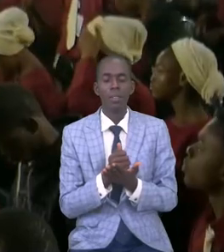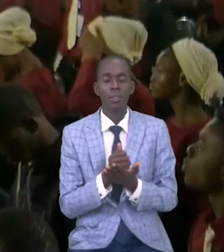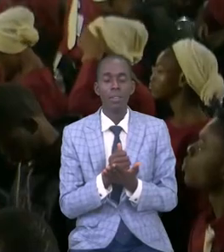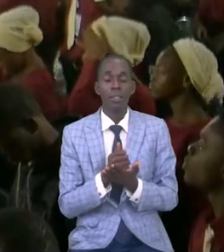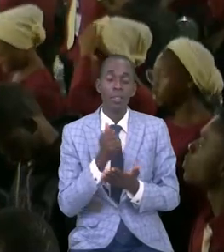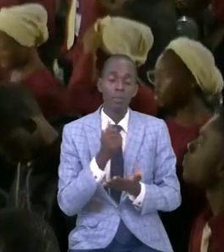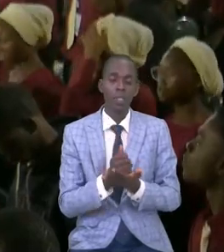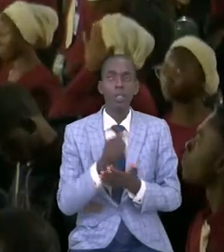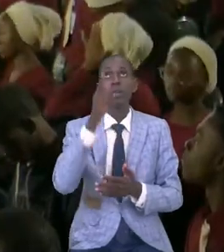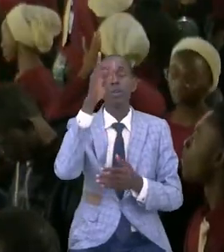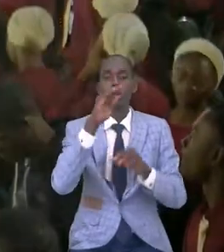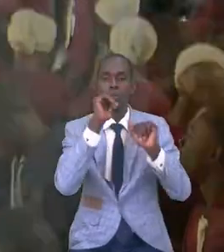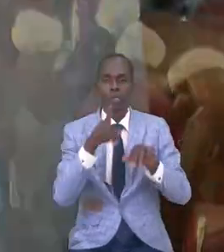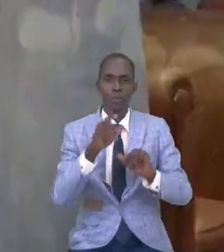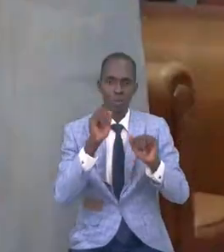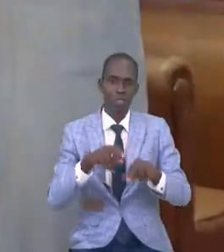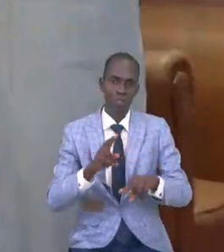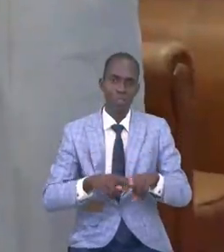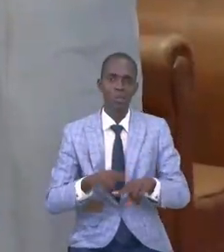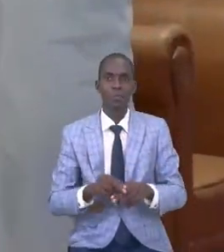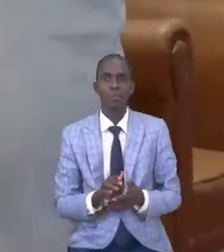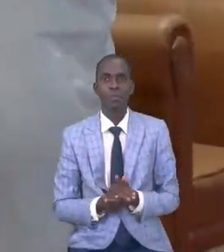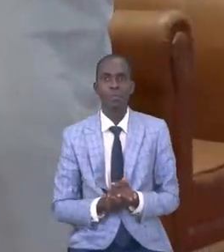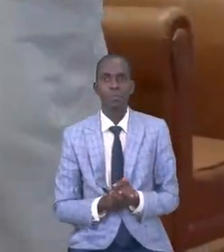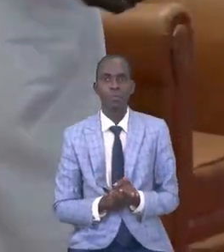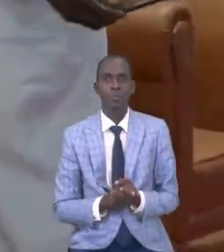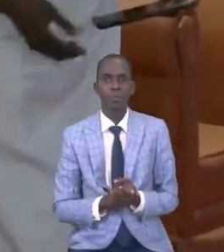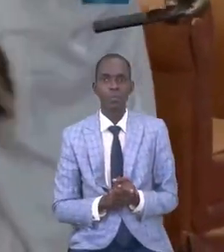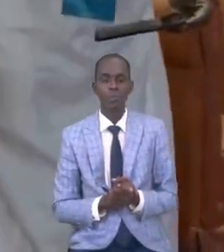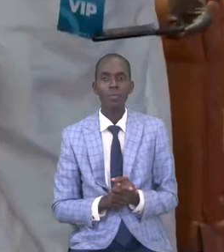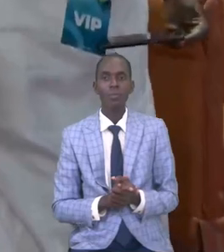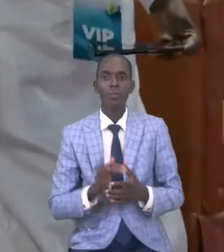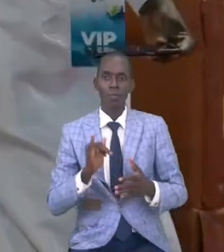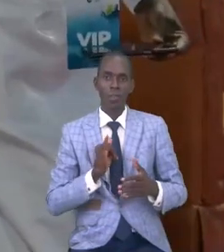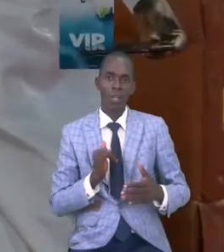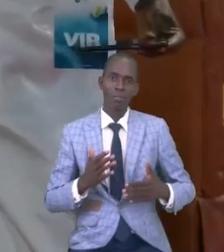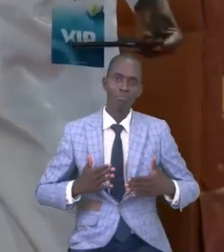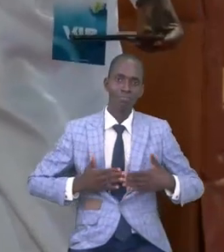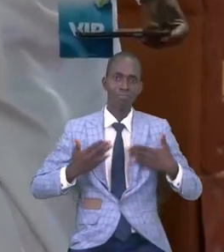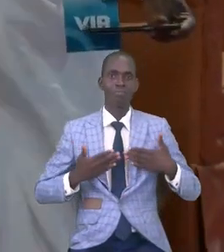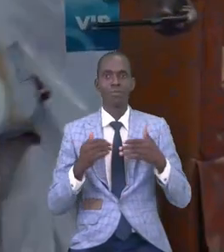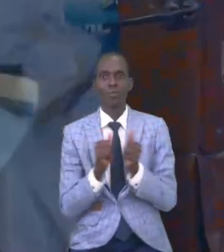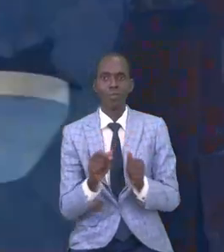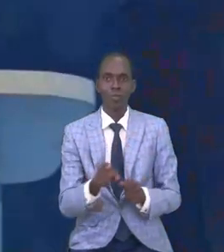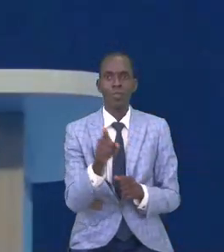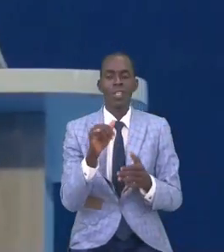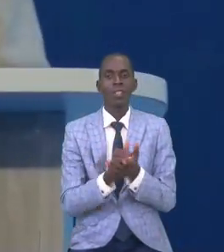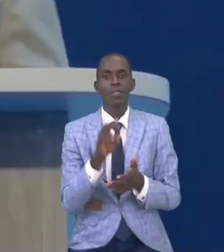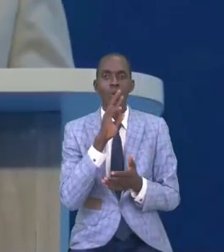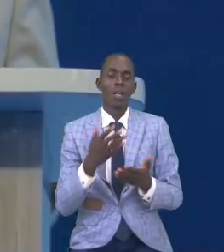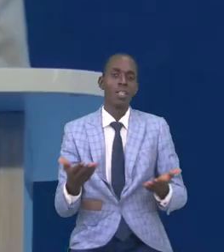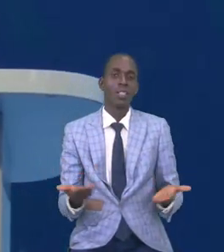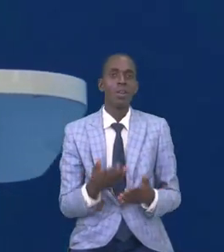Amen. Amen. God bless you. You can sit down. I rejoice with you that you are here